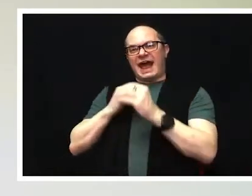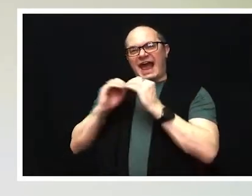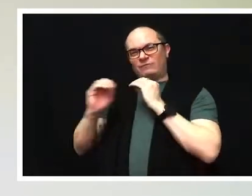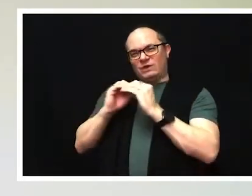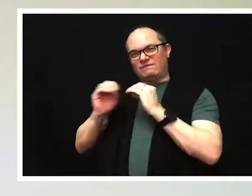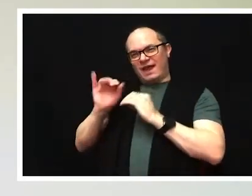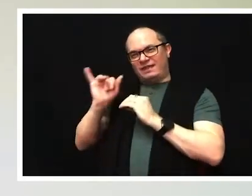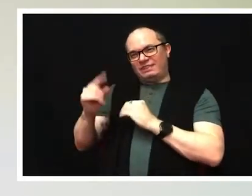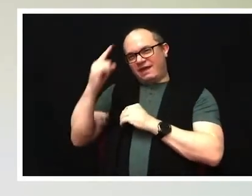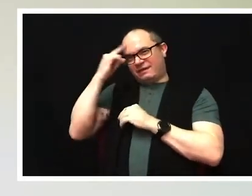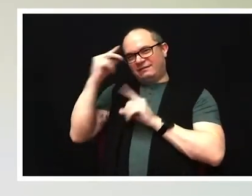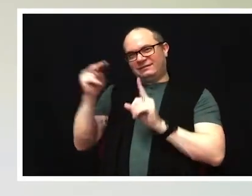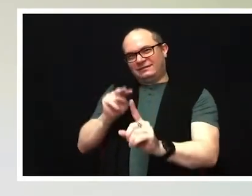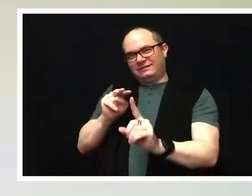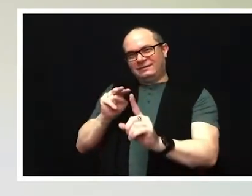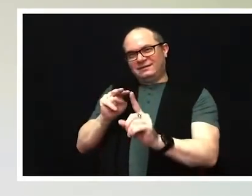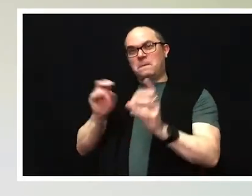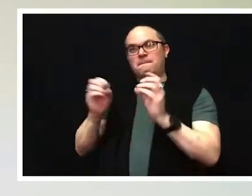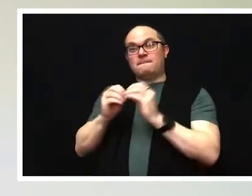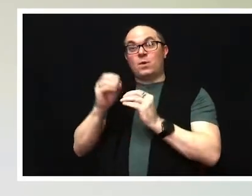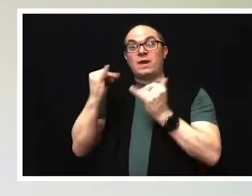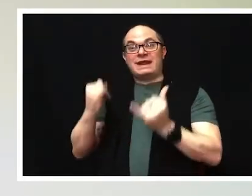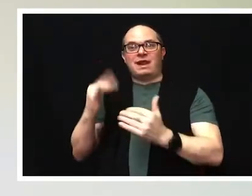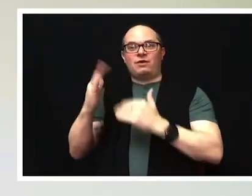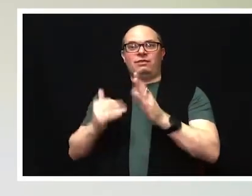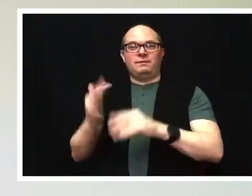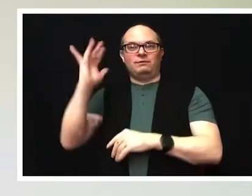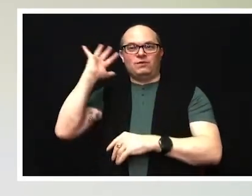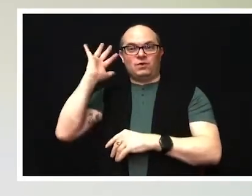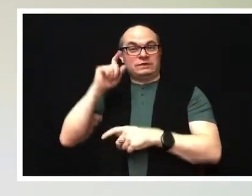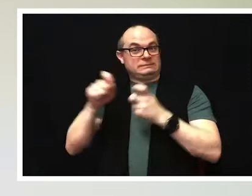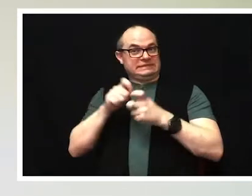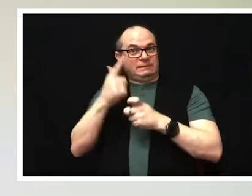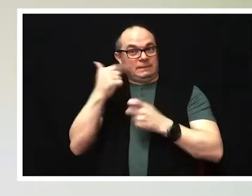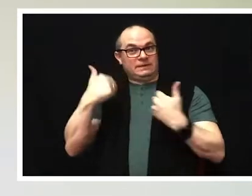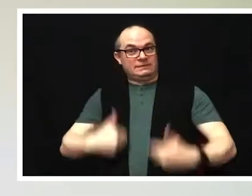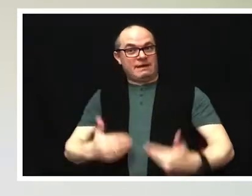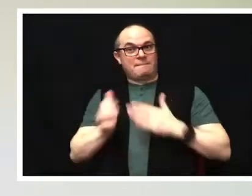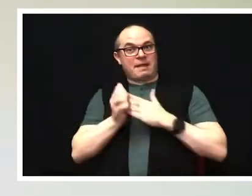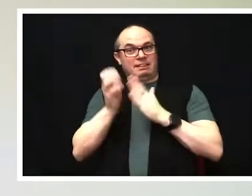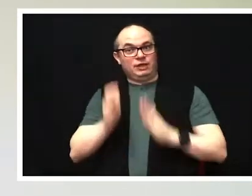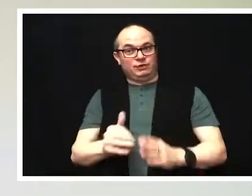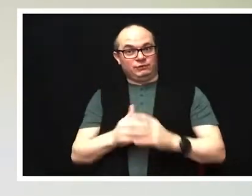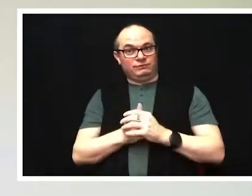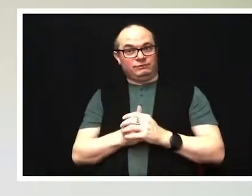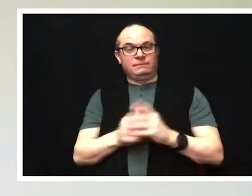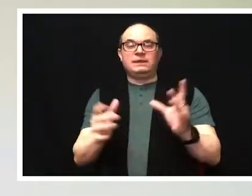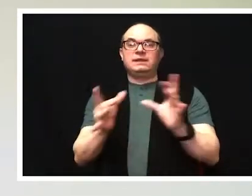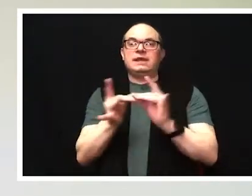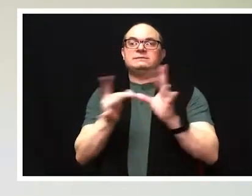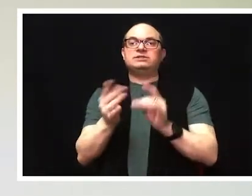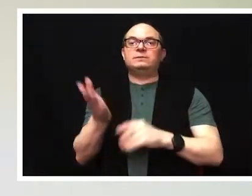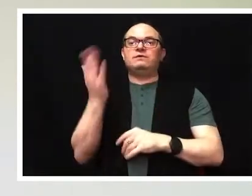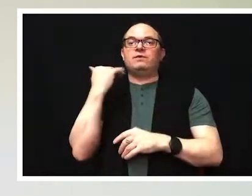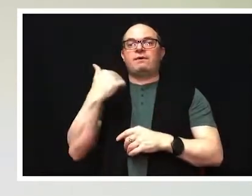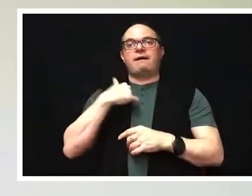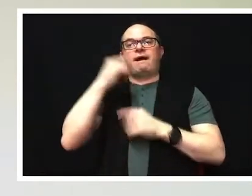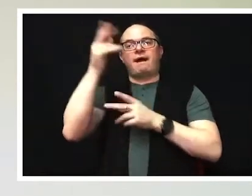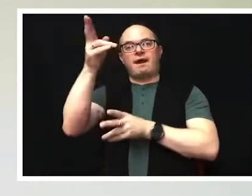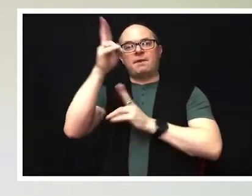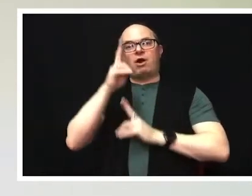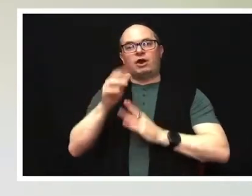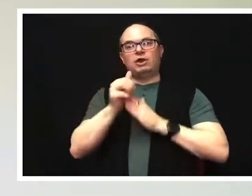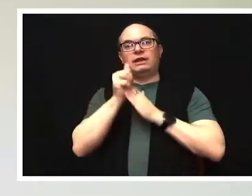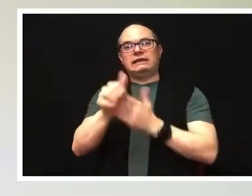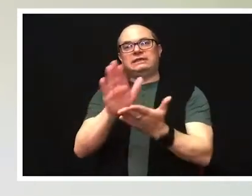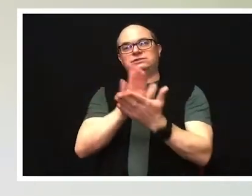this mindset more than any other time in my life, especially as a leader. As I mentioned previously, I have the distinct honor